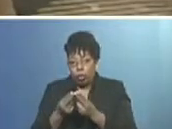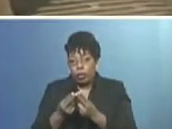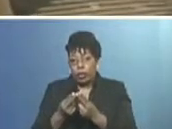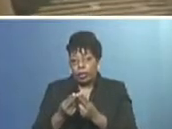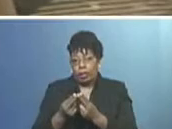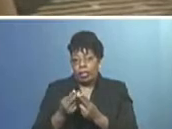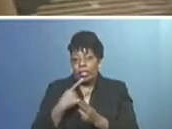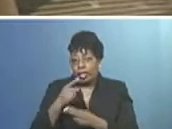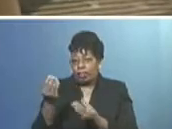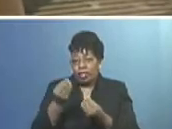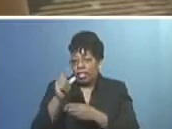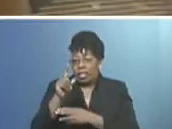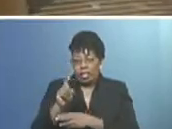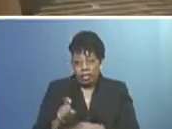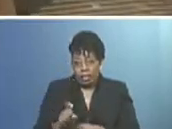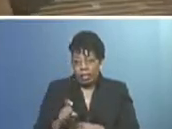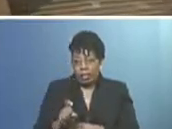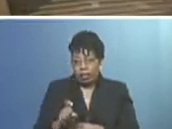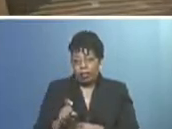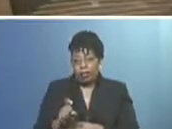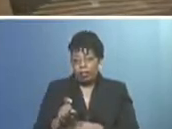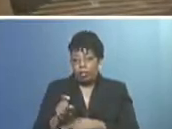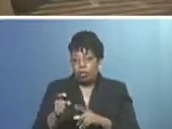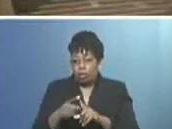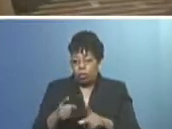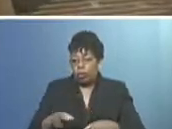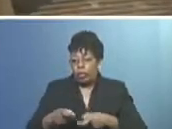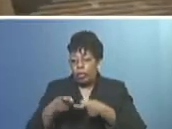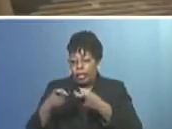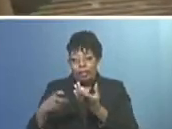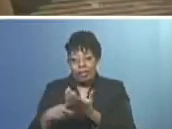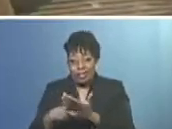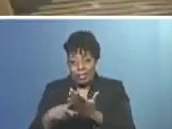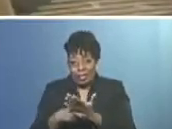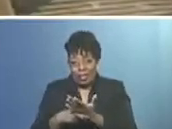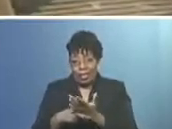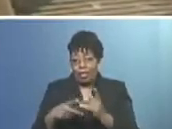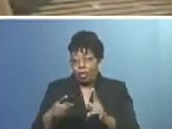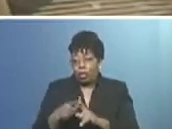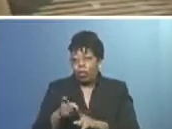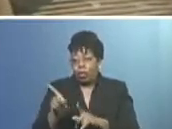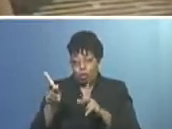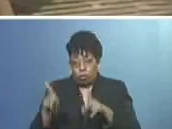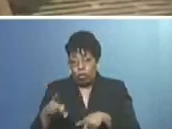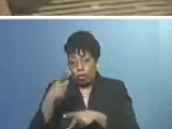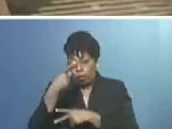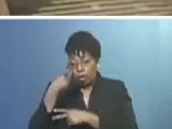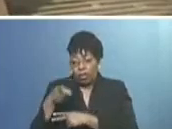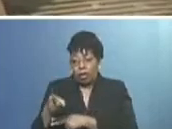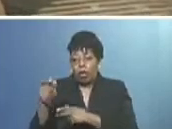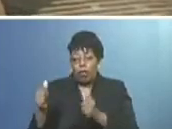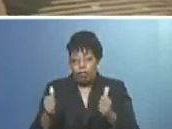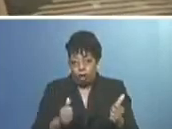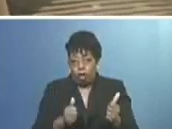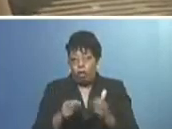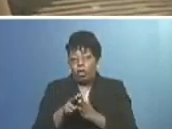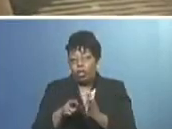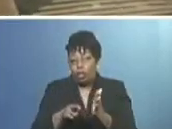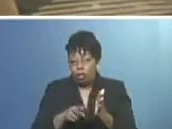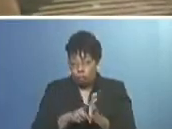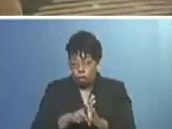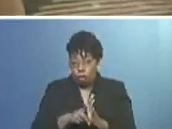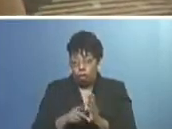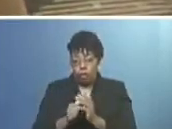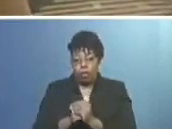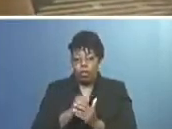that there was no need really at this juncture to issue citations to a lot of persons because they were following the protocols. But that's not to